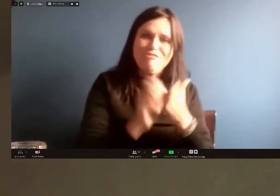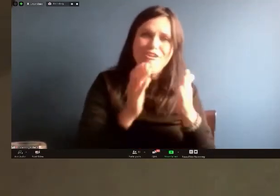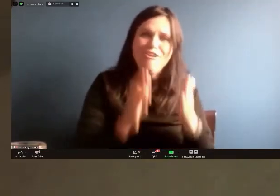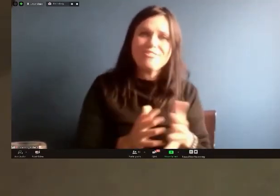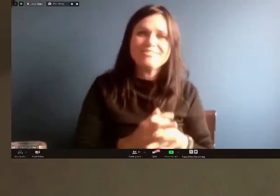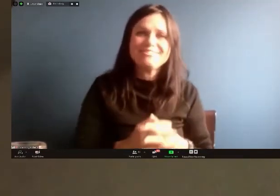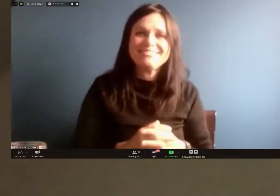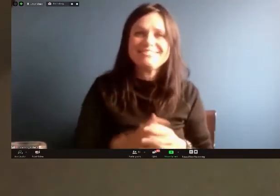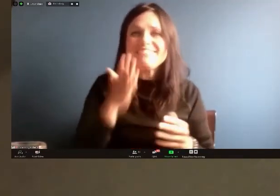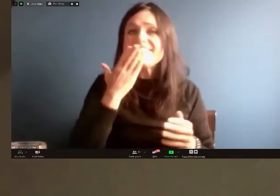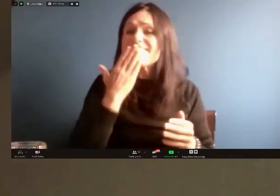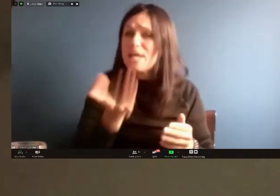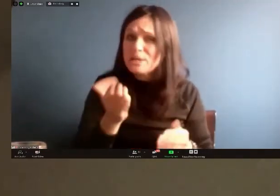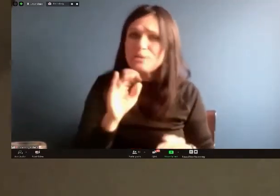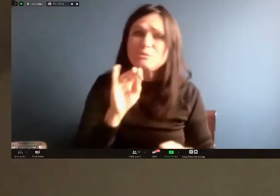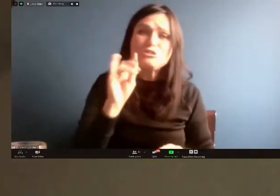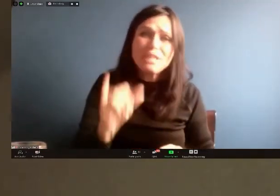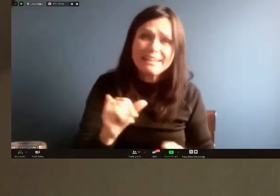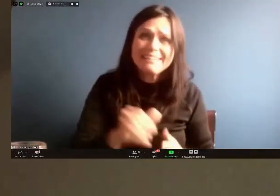you, Jenny.